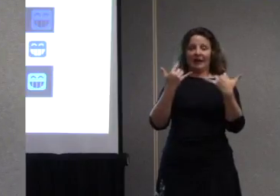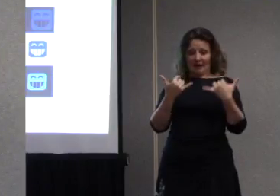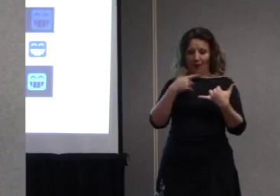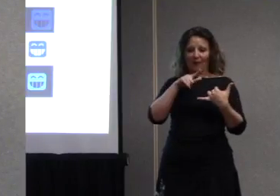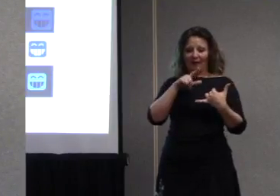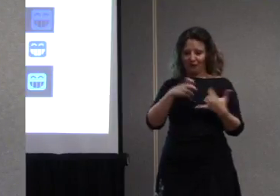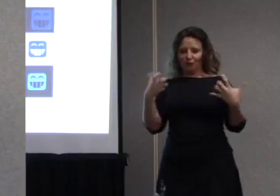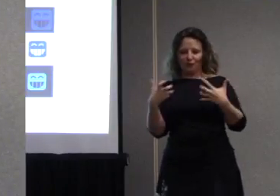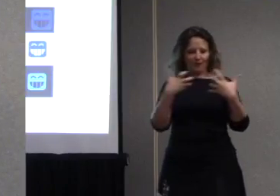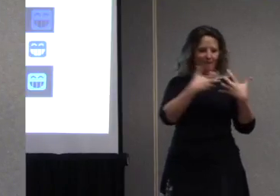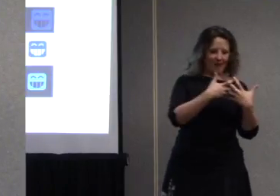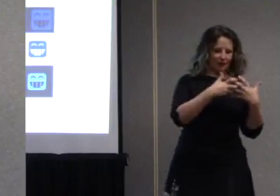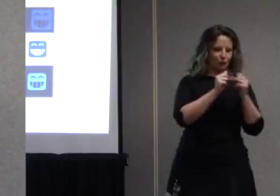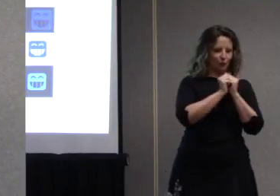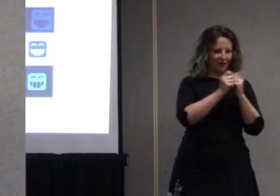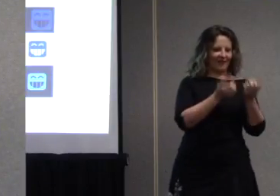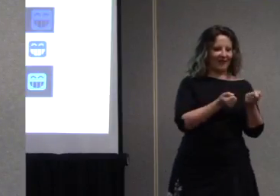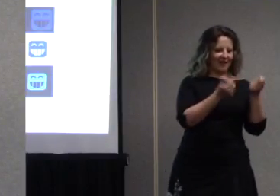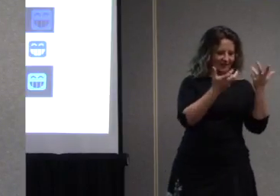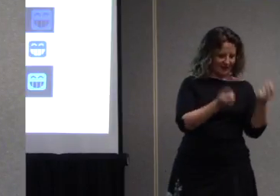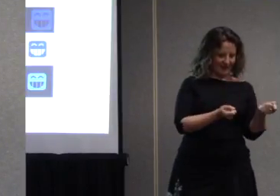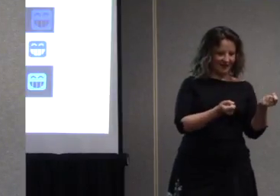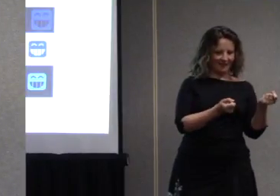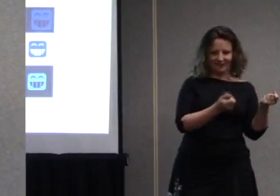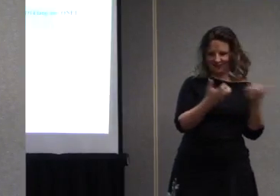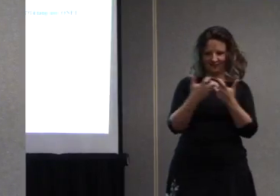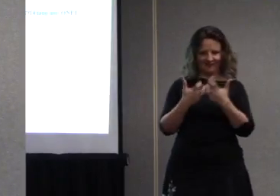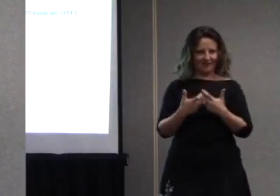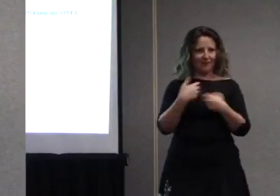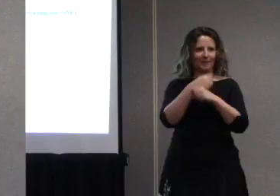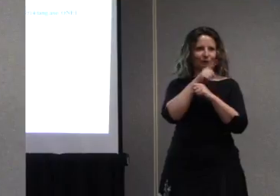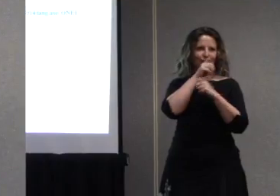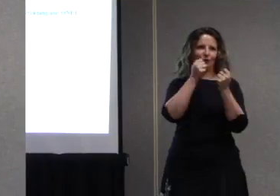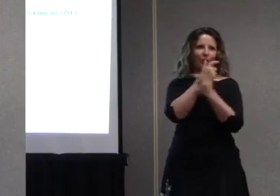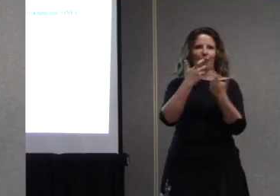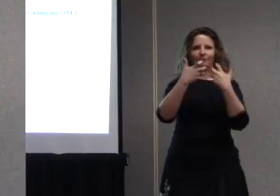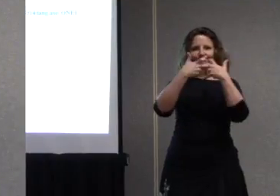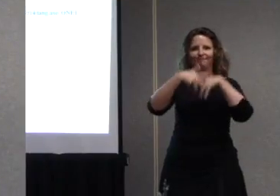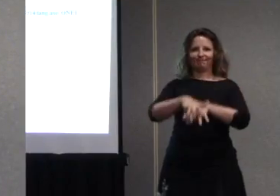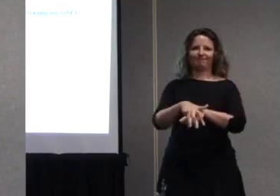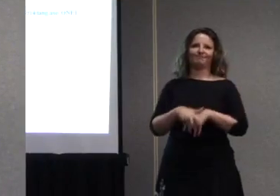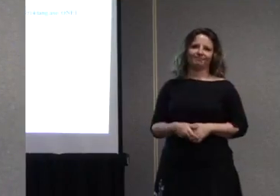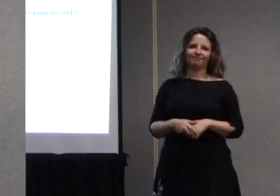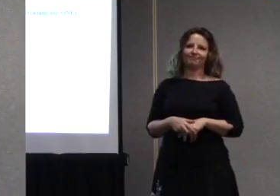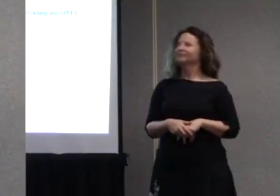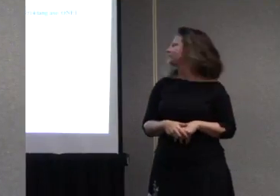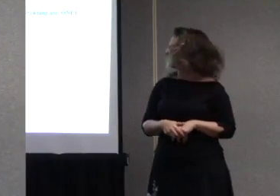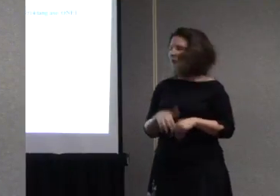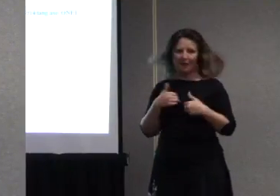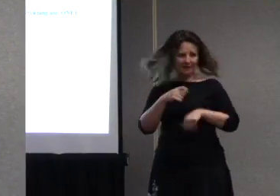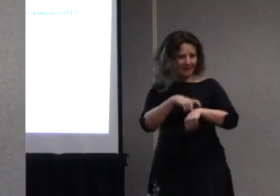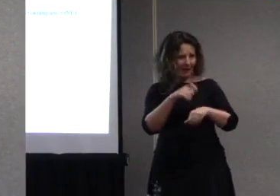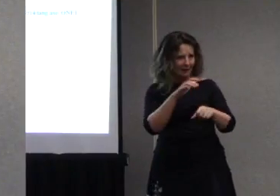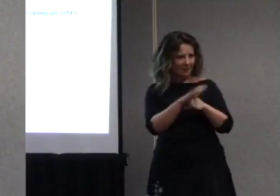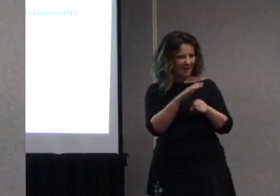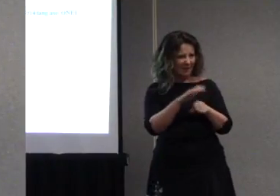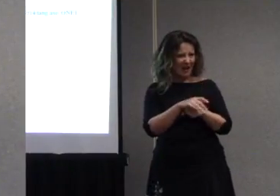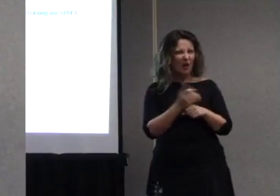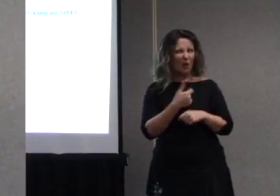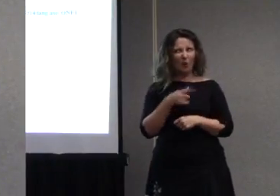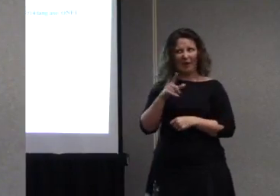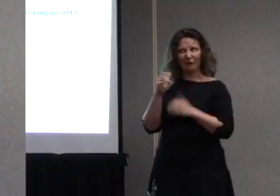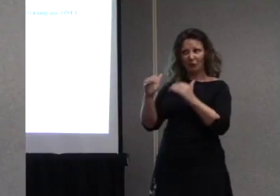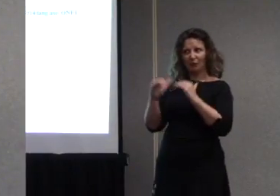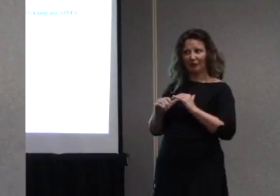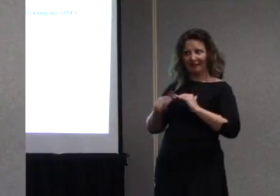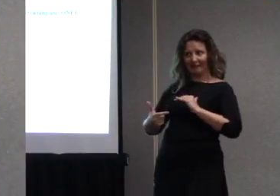so we now have to match that up with the ASL, make sure that they all match up. Do